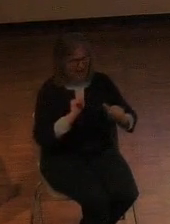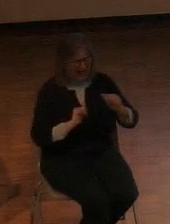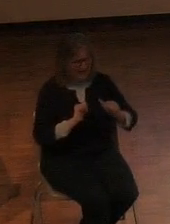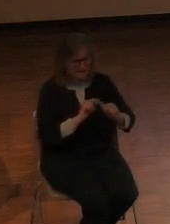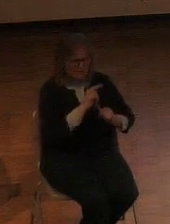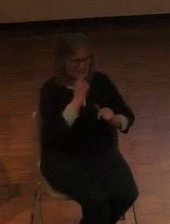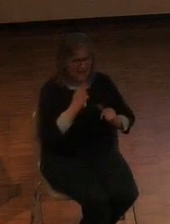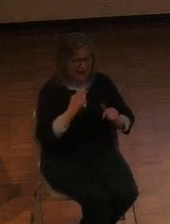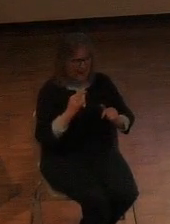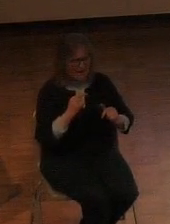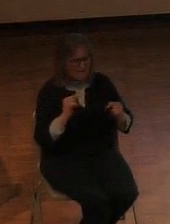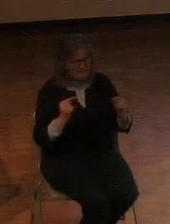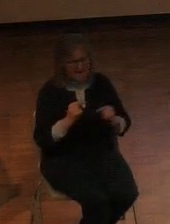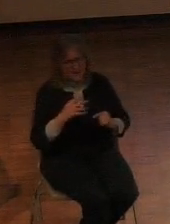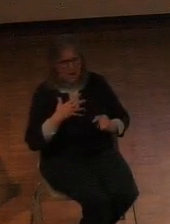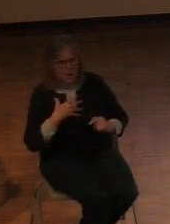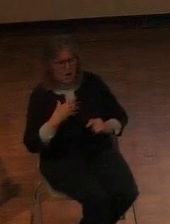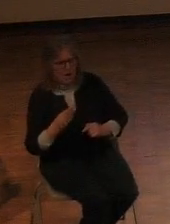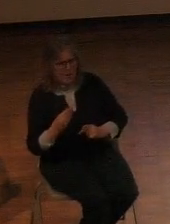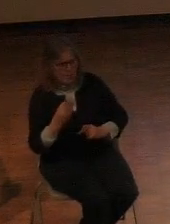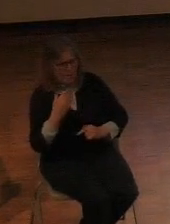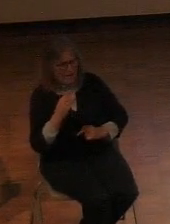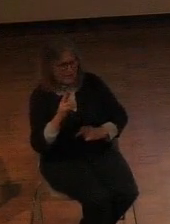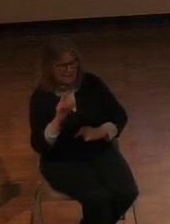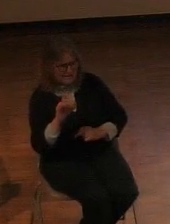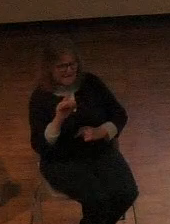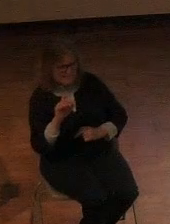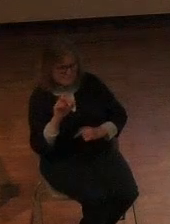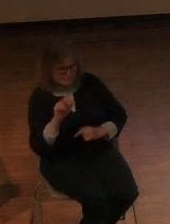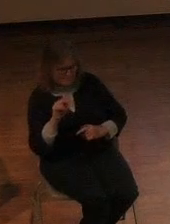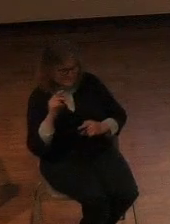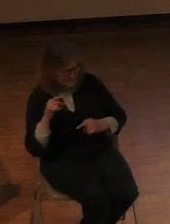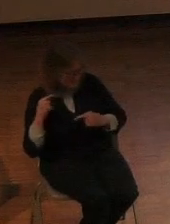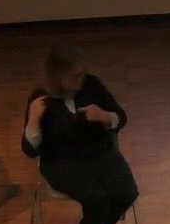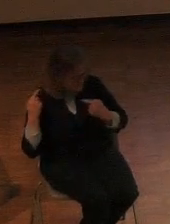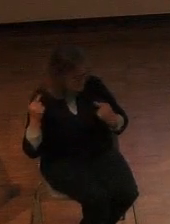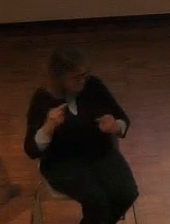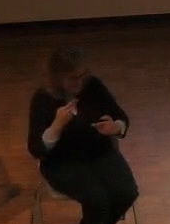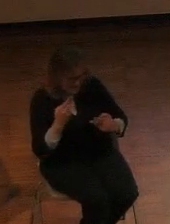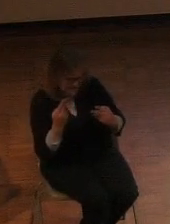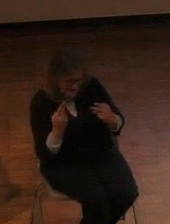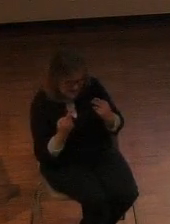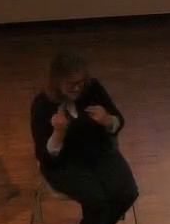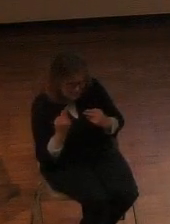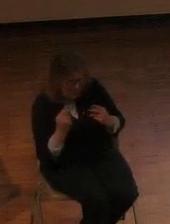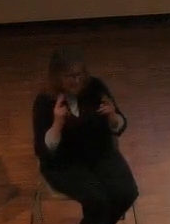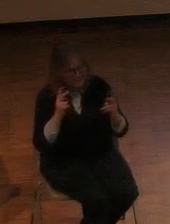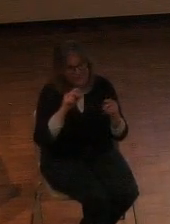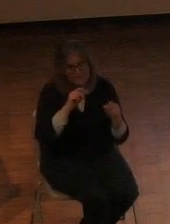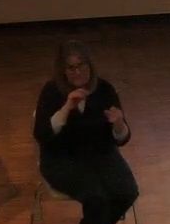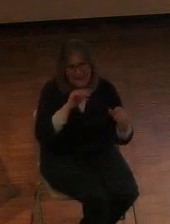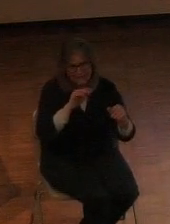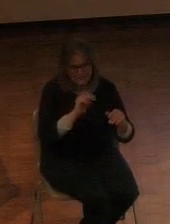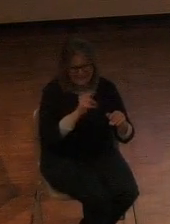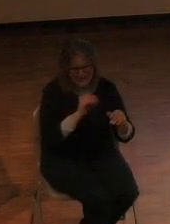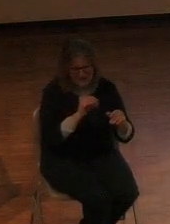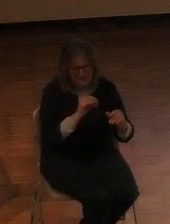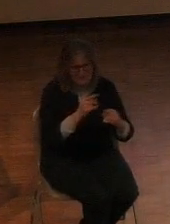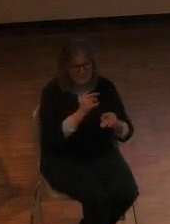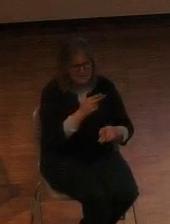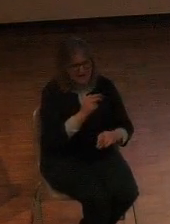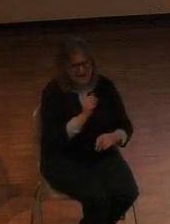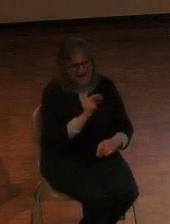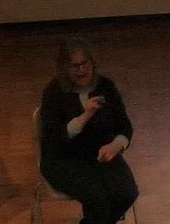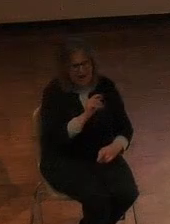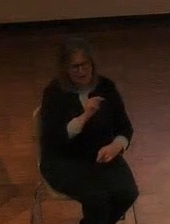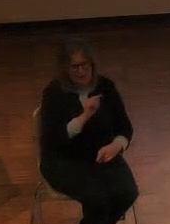the American Imagination, examines the historical trajectory of the magical Negro, figured from Harriet Beecher